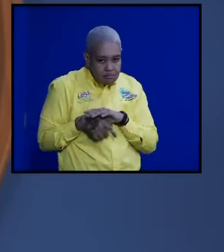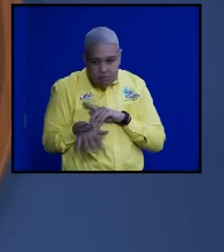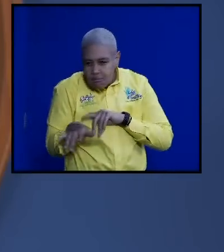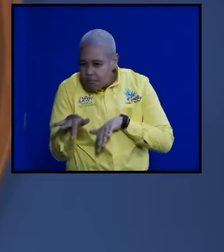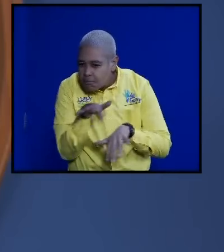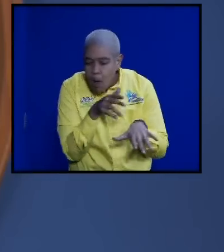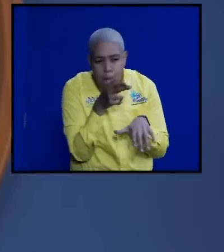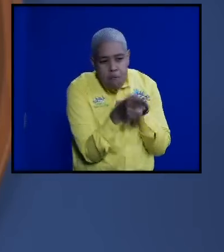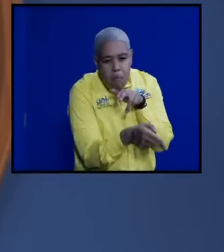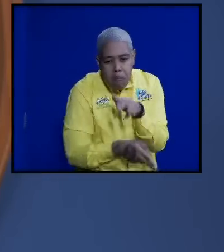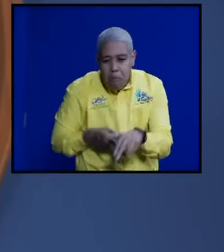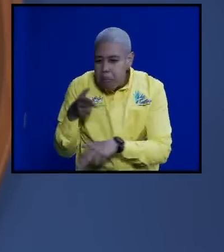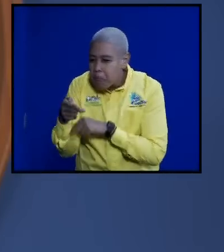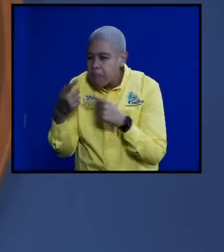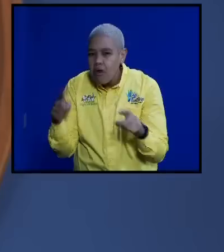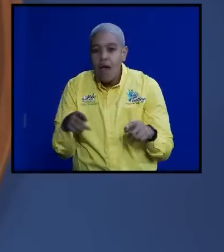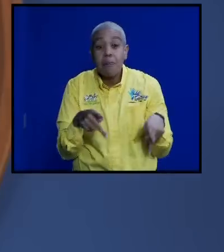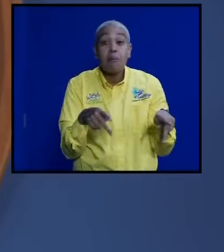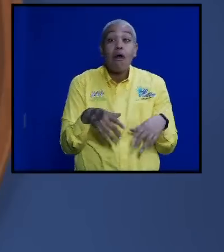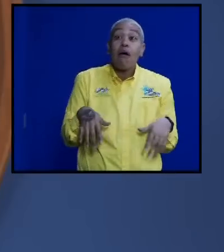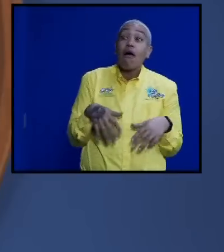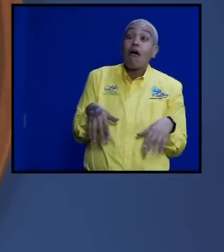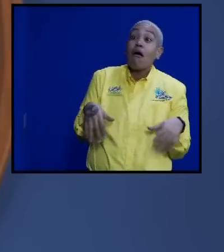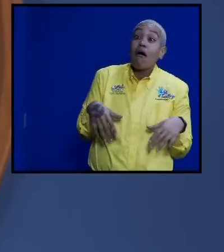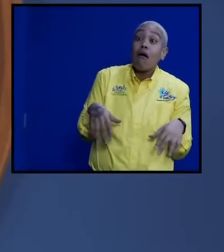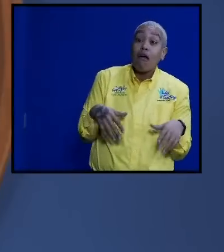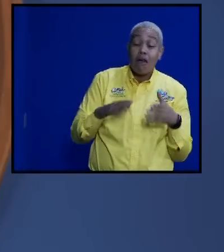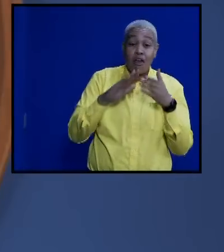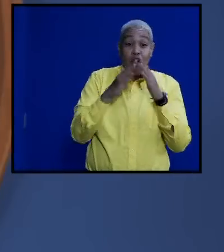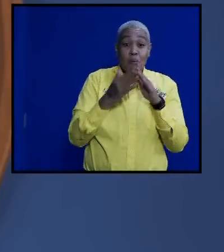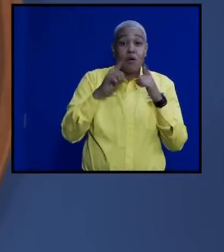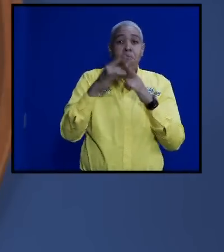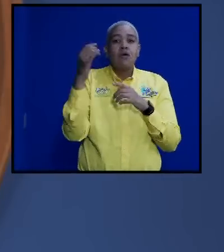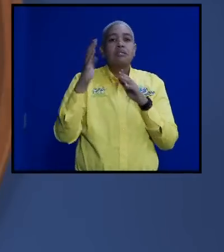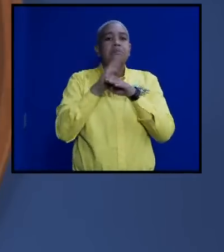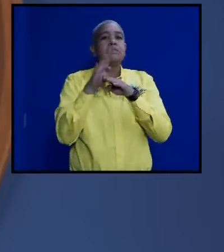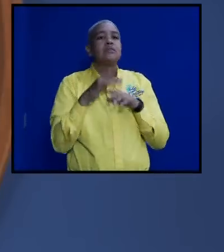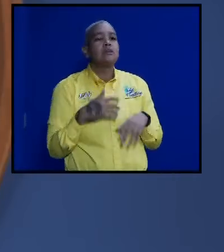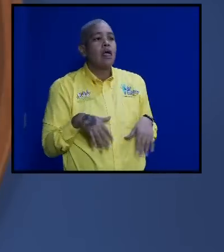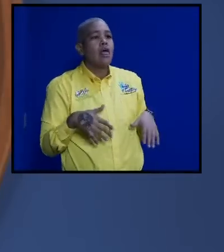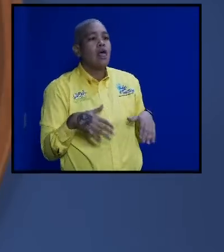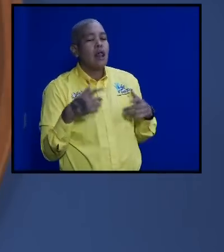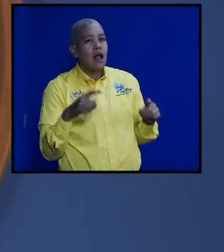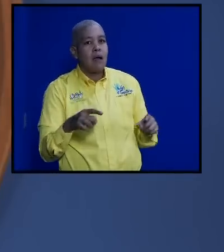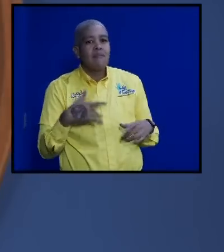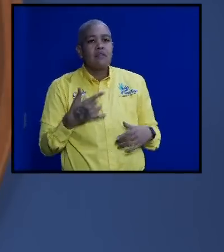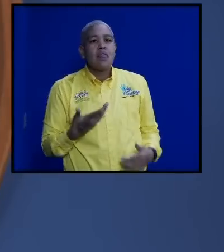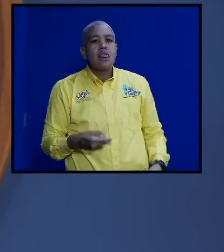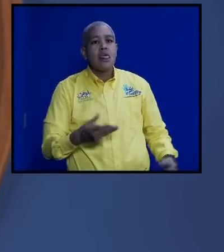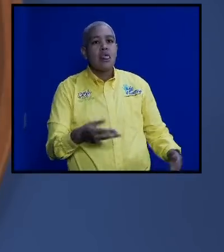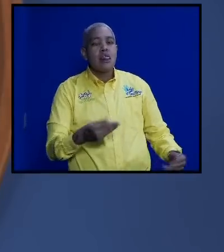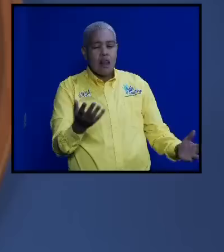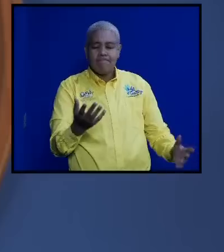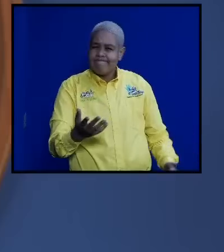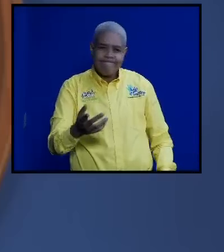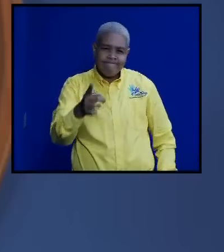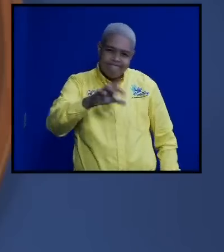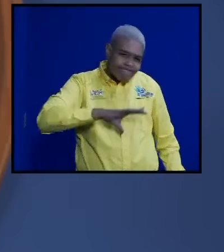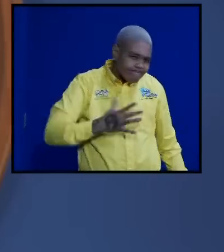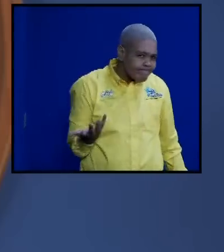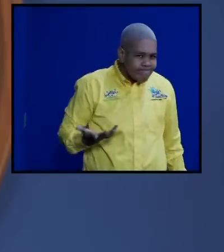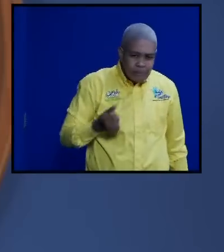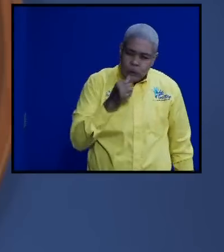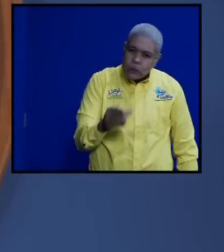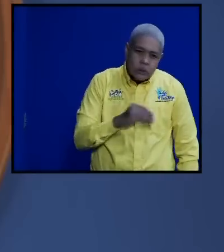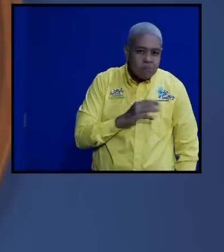out their shootings, and intimidate communities and commercial interests. This is unacceptable, and to prevent it, we will